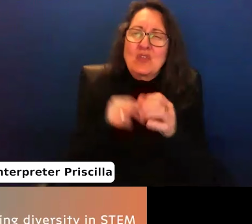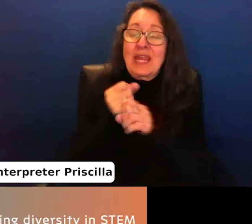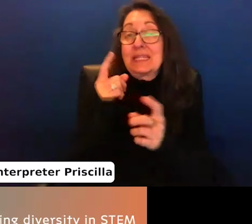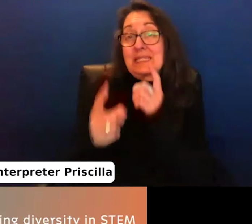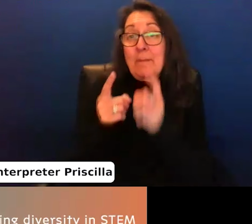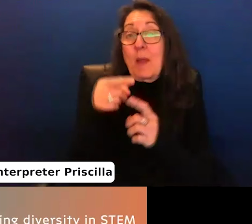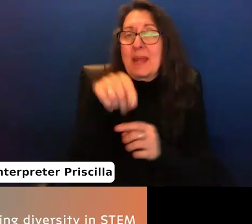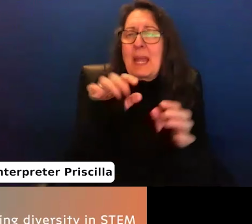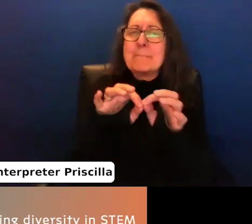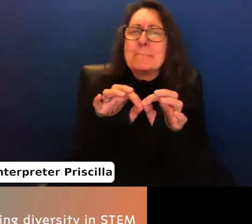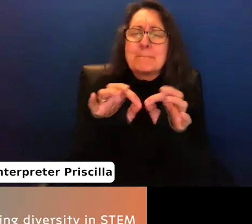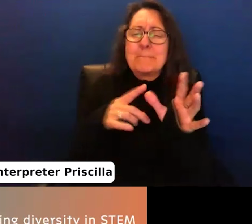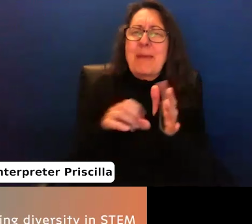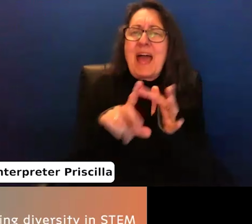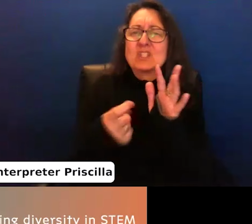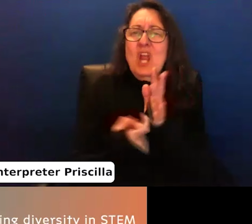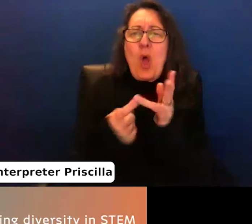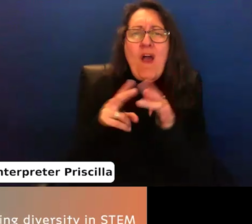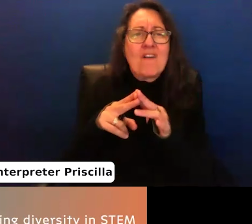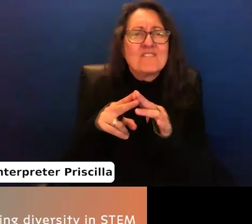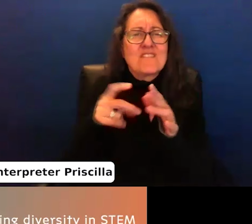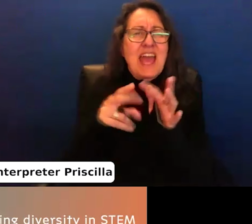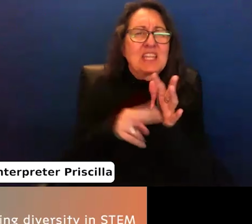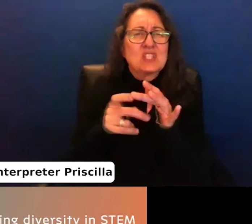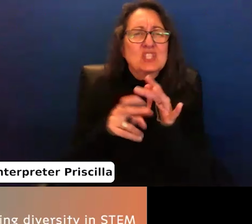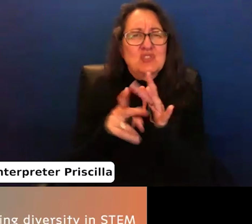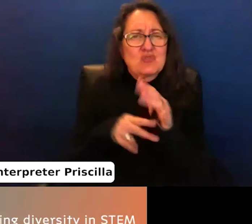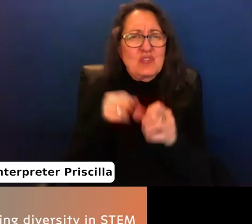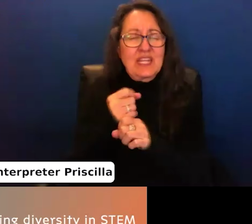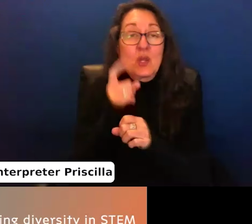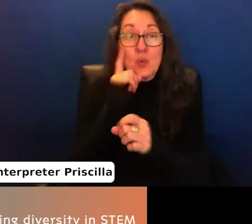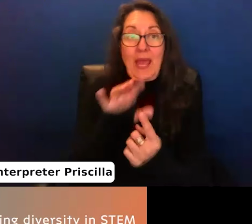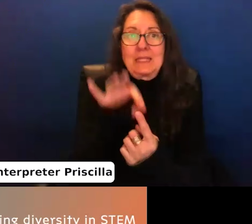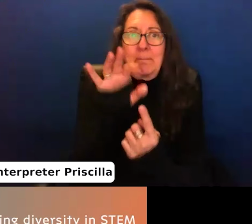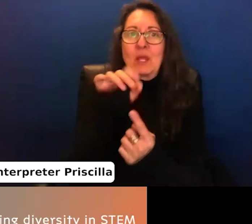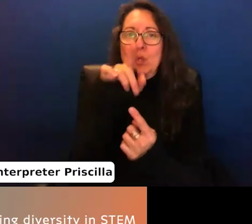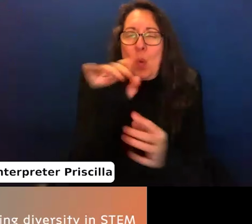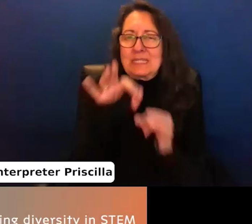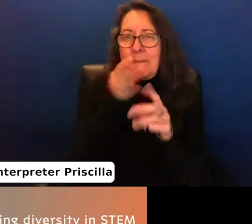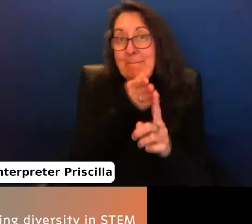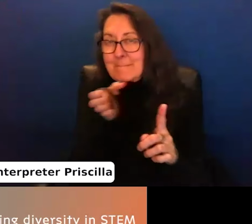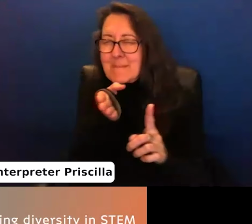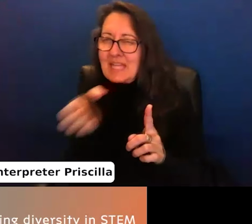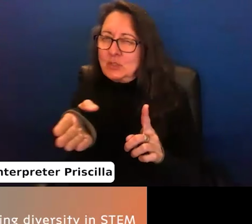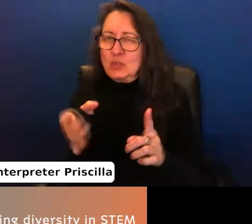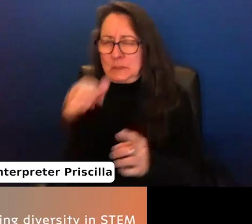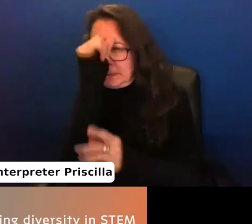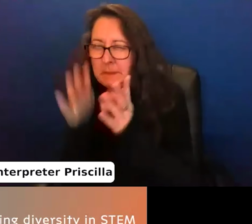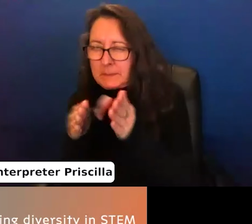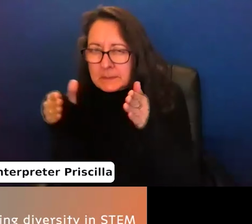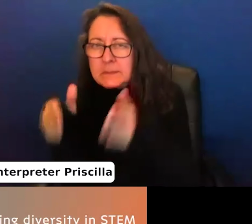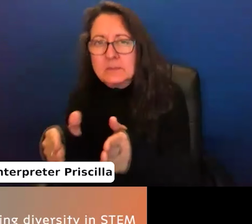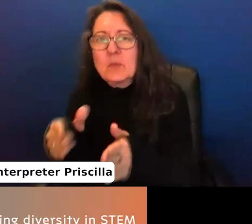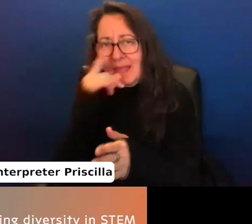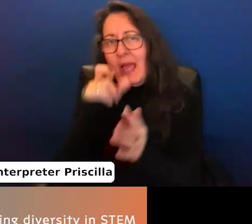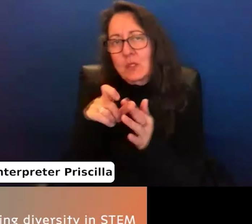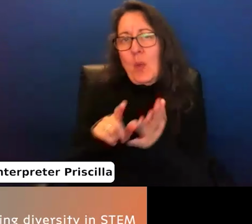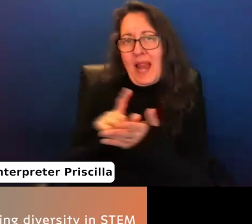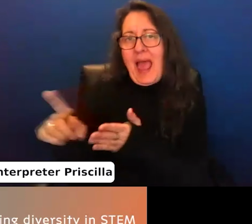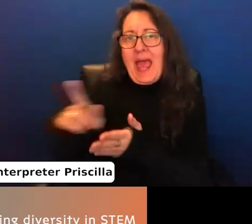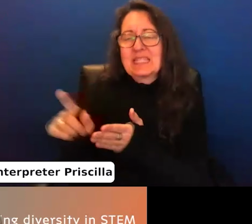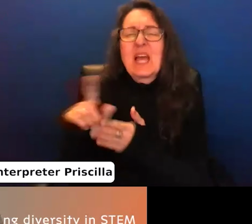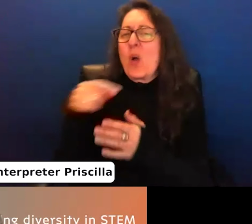in an eligible degree, such as a Bachelor of Science, a Bachelor of Engineering, you'd still be welcome, and we encourage you to apply, and